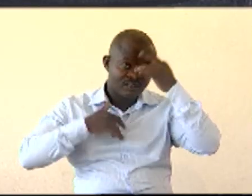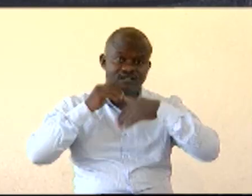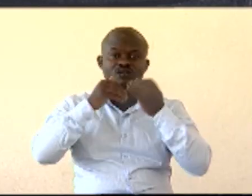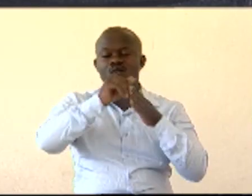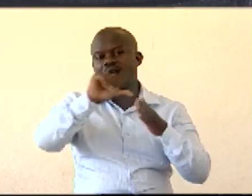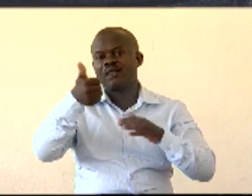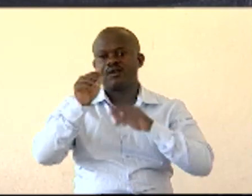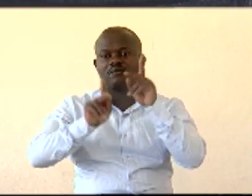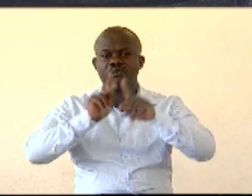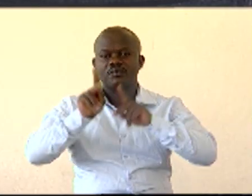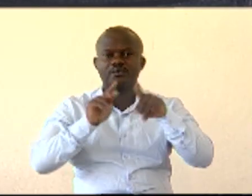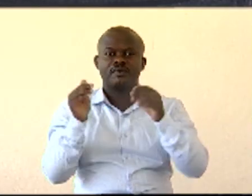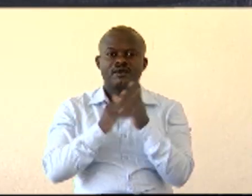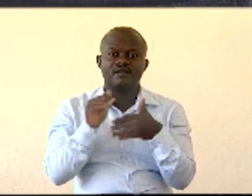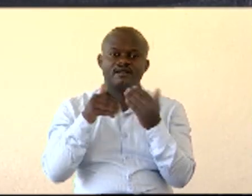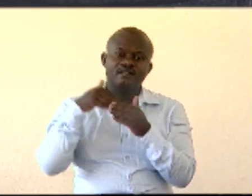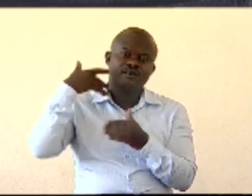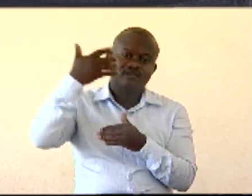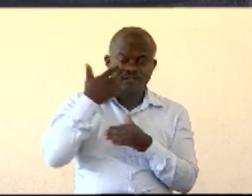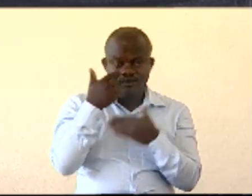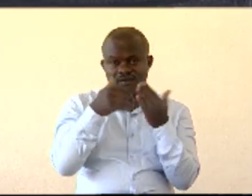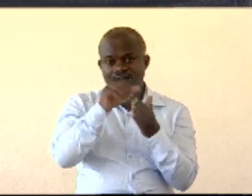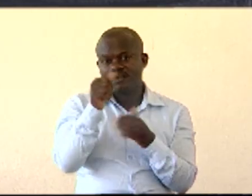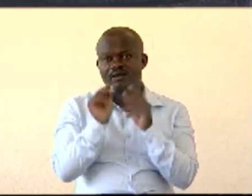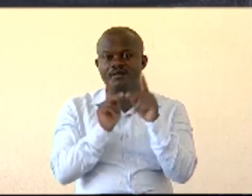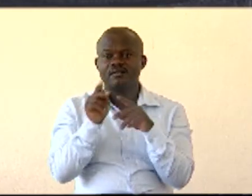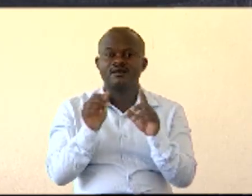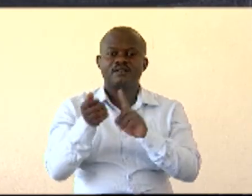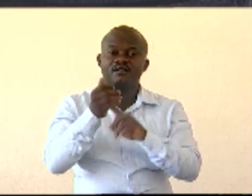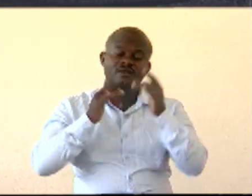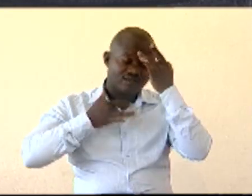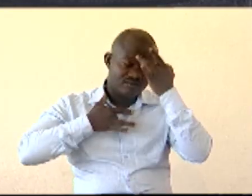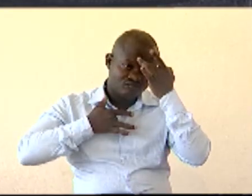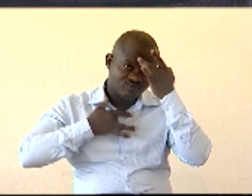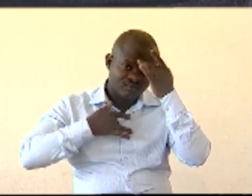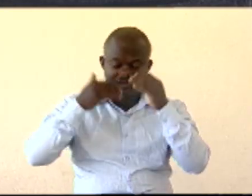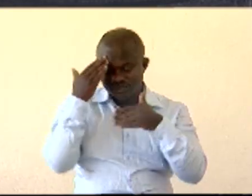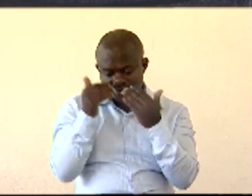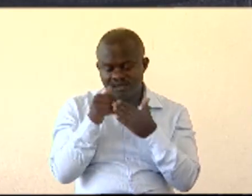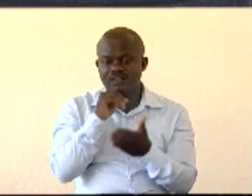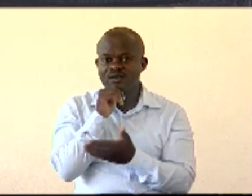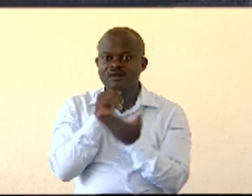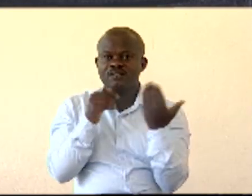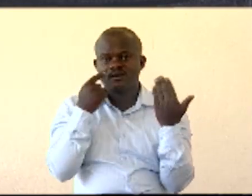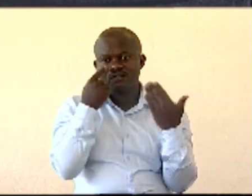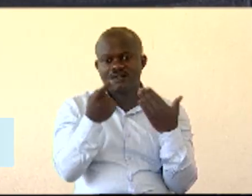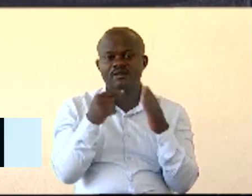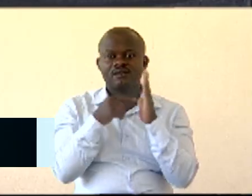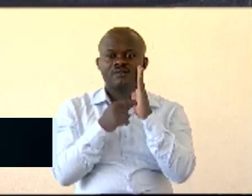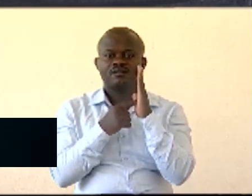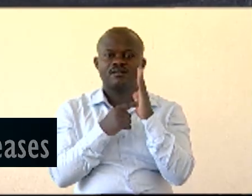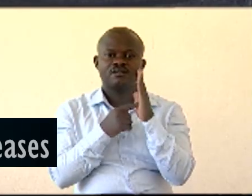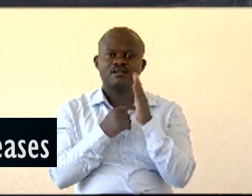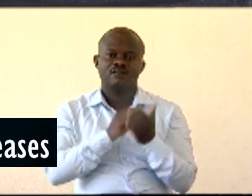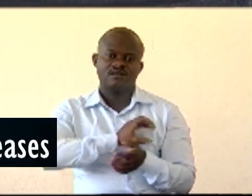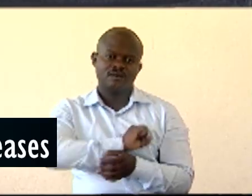other people. And eventually you find other people are getting infected because there are no signs and symptoms of the